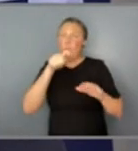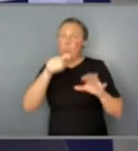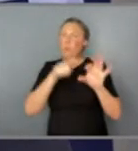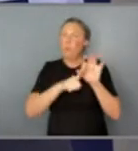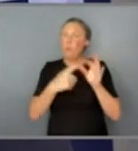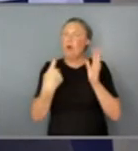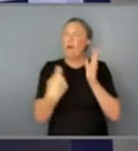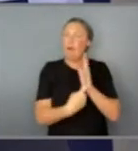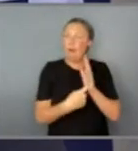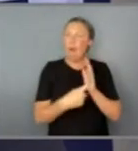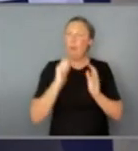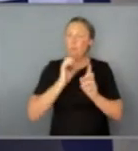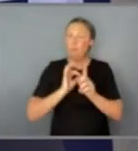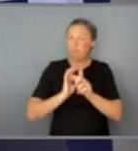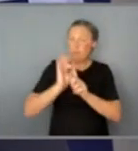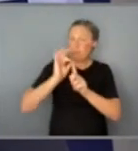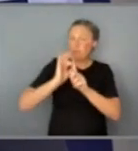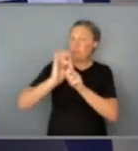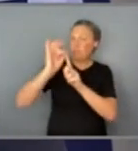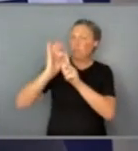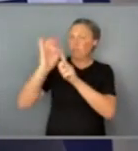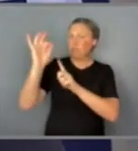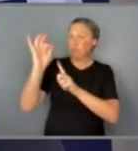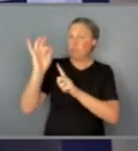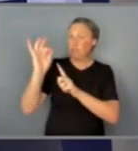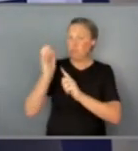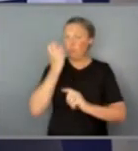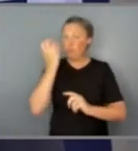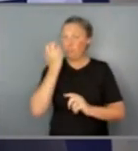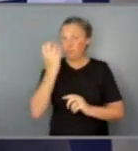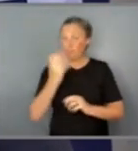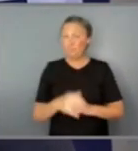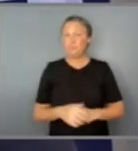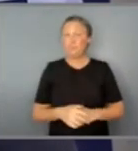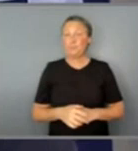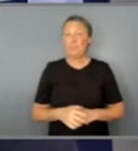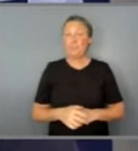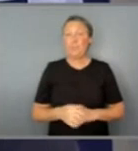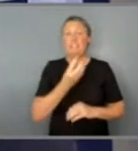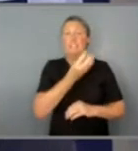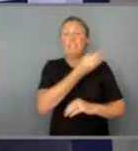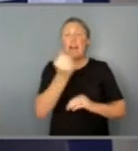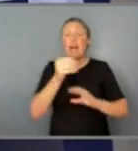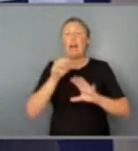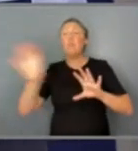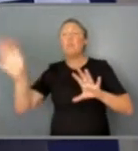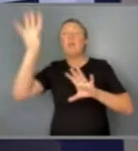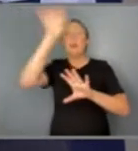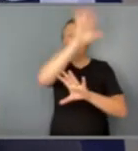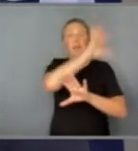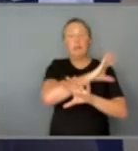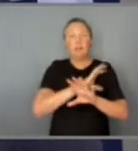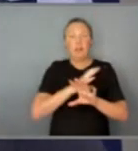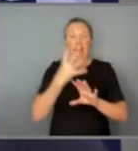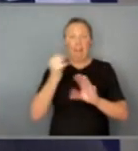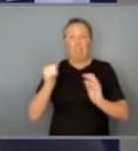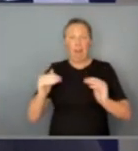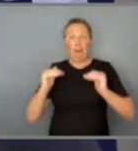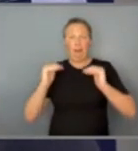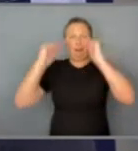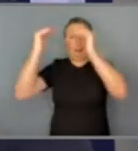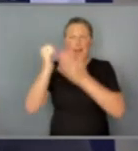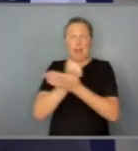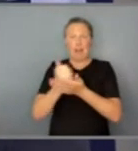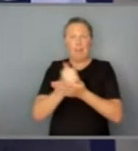role into the future. In those states and territories where there are very high numbers of cases,